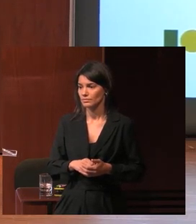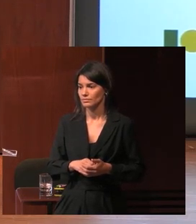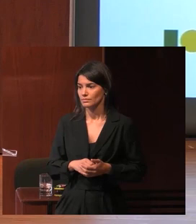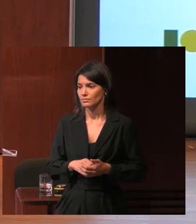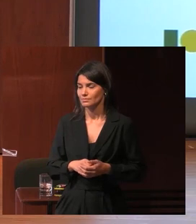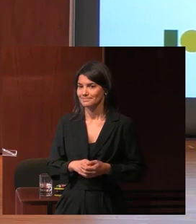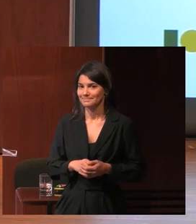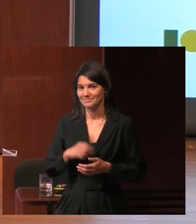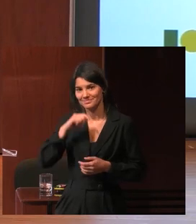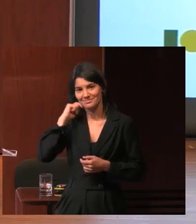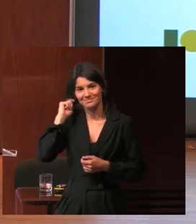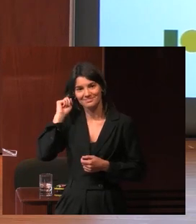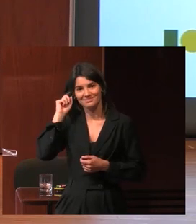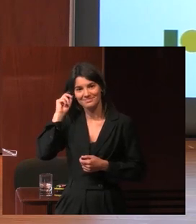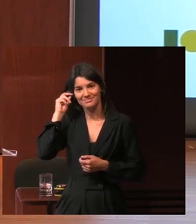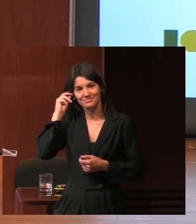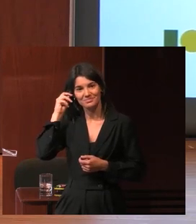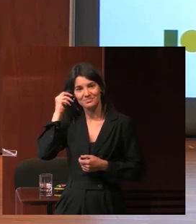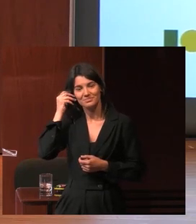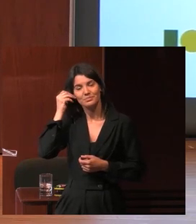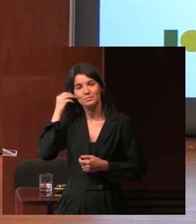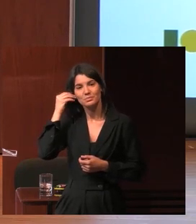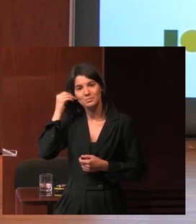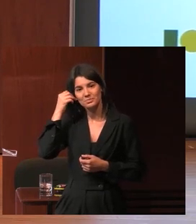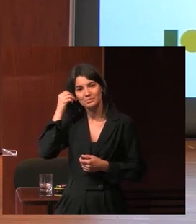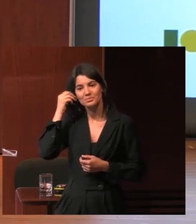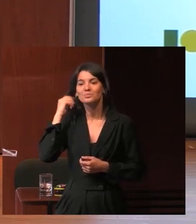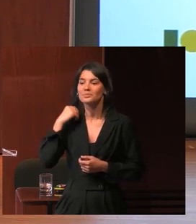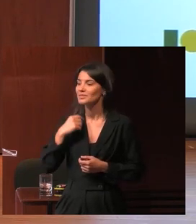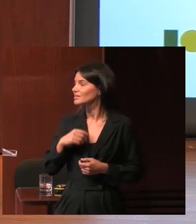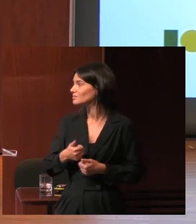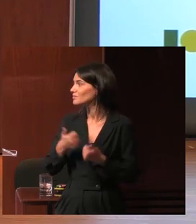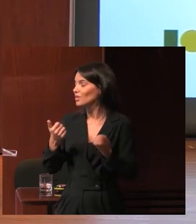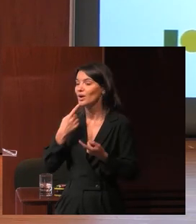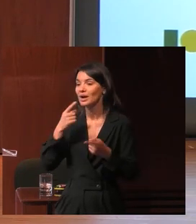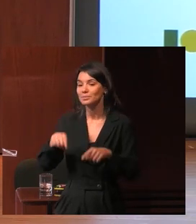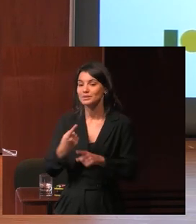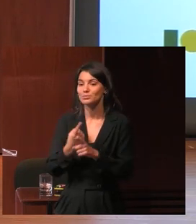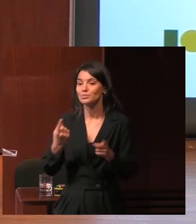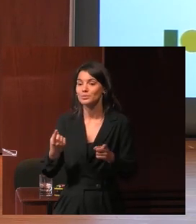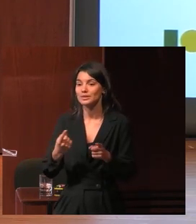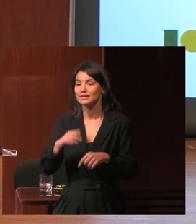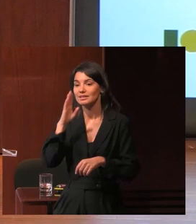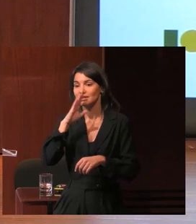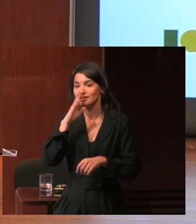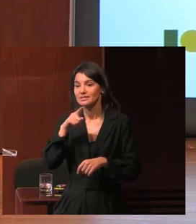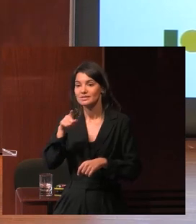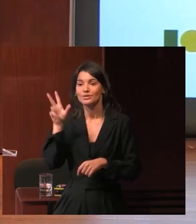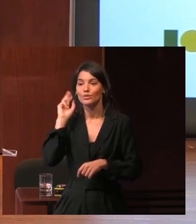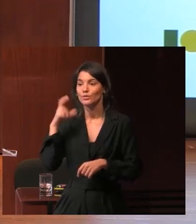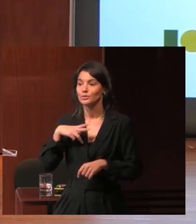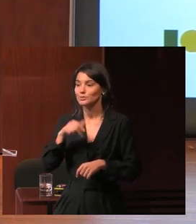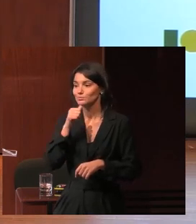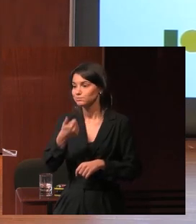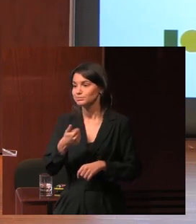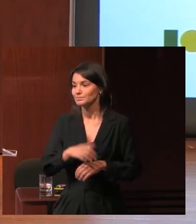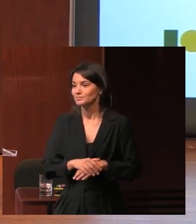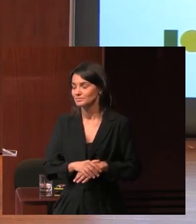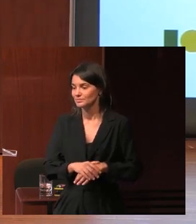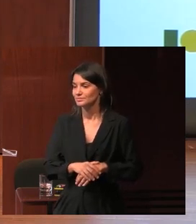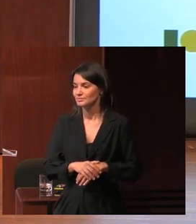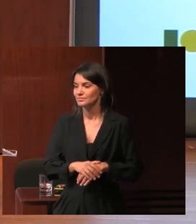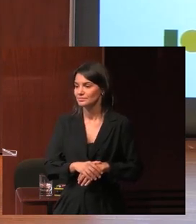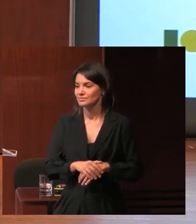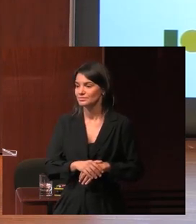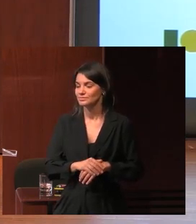I think it should be better to repeat the main idea because maybe people over there cannot hear.